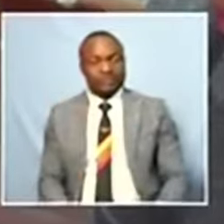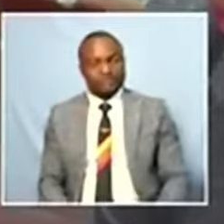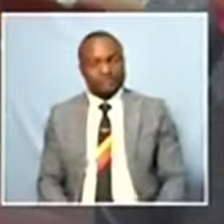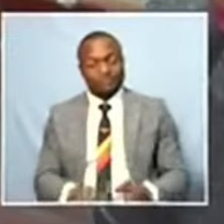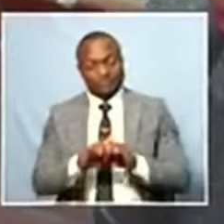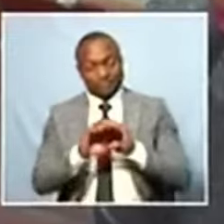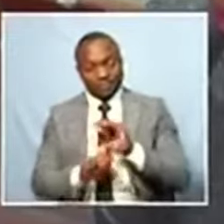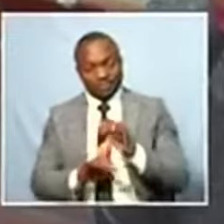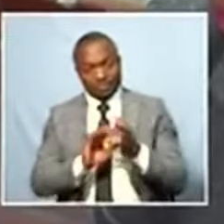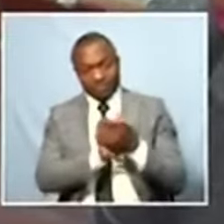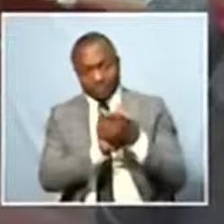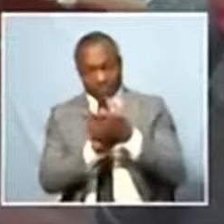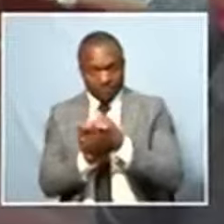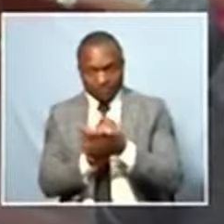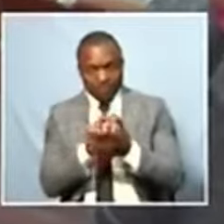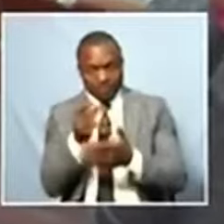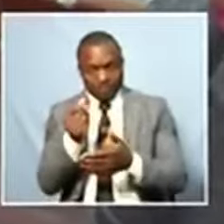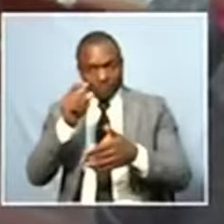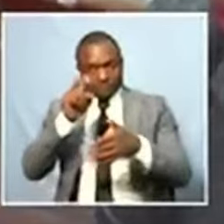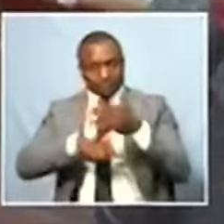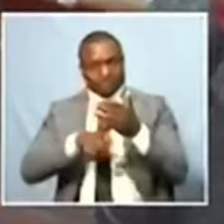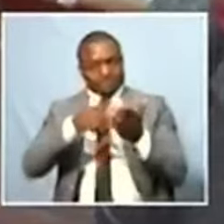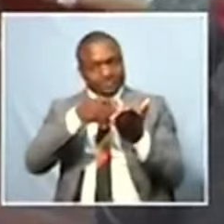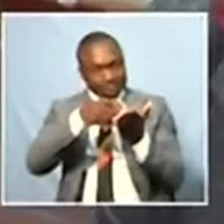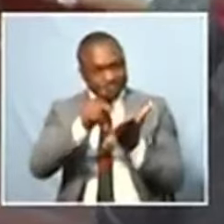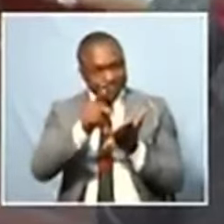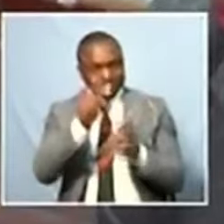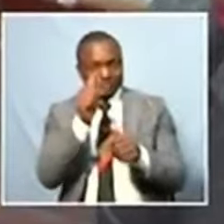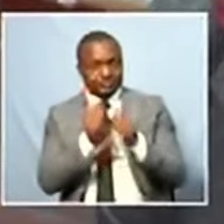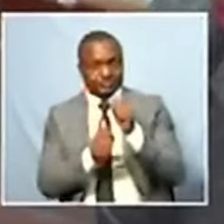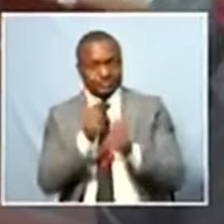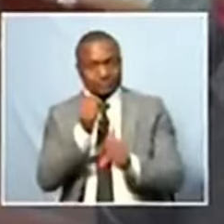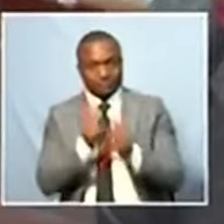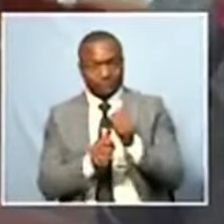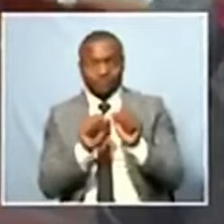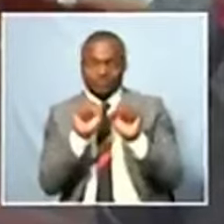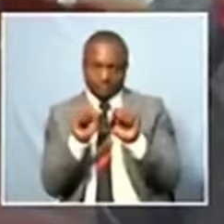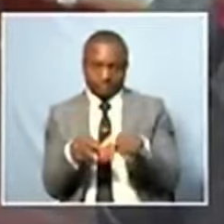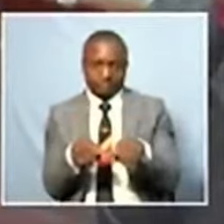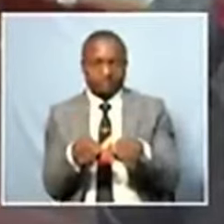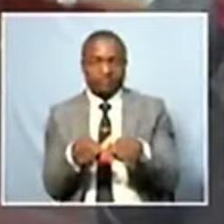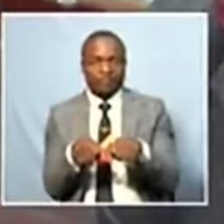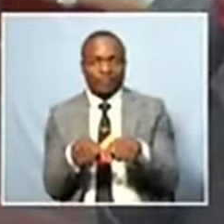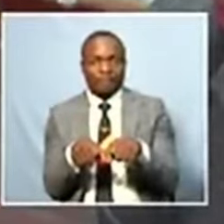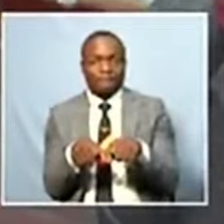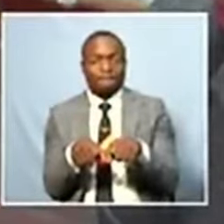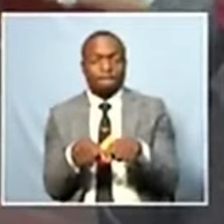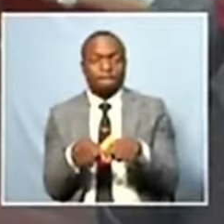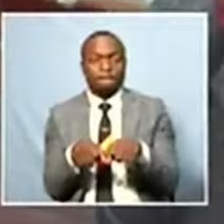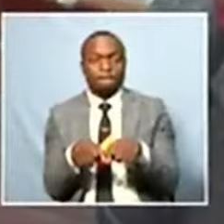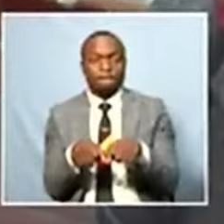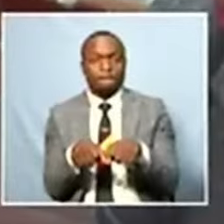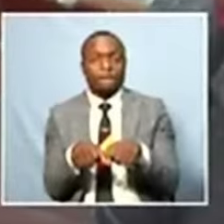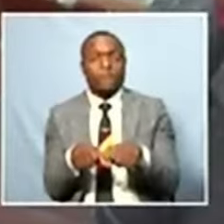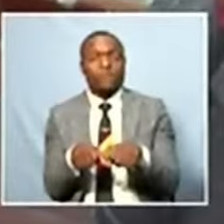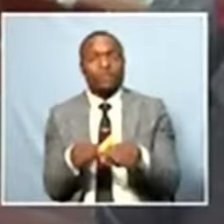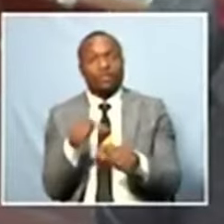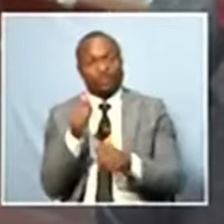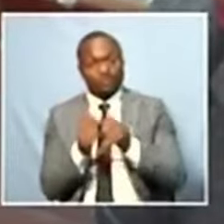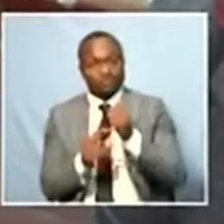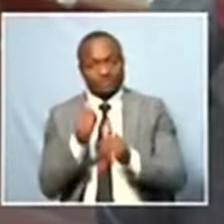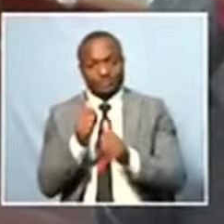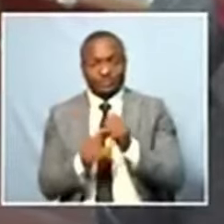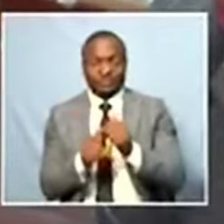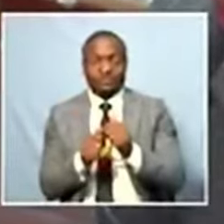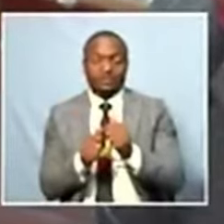under corporate income tax, you only pay that which you are able to and which is according